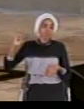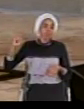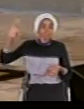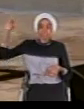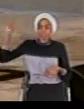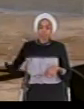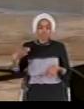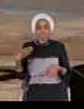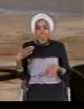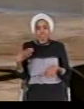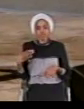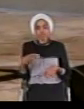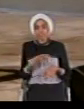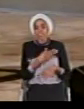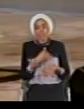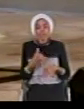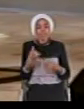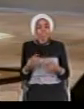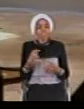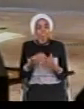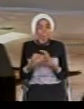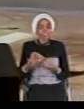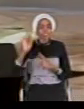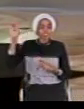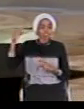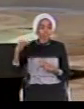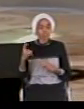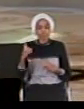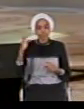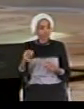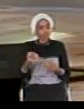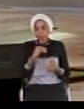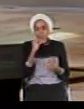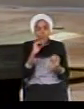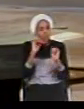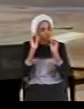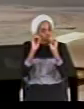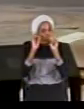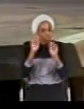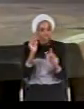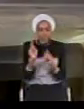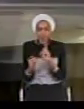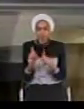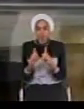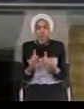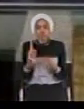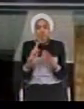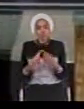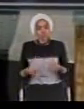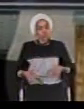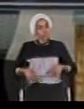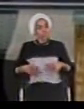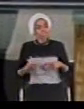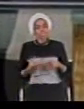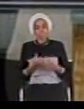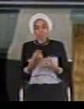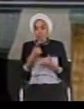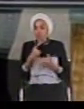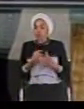by grace. And the grace doesn't teach the people to live